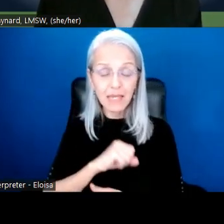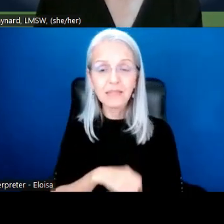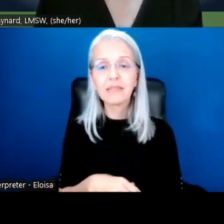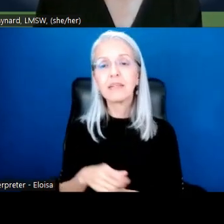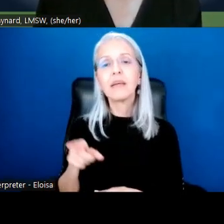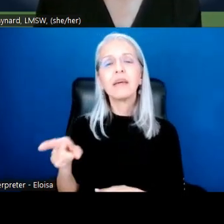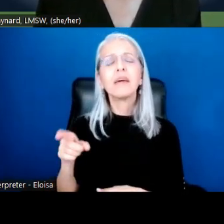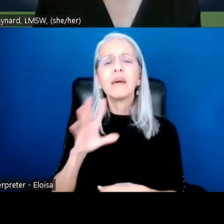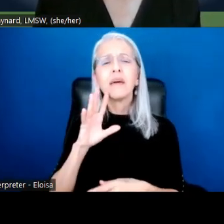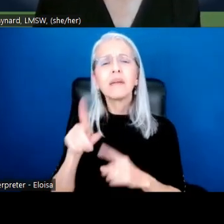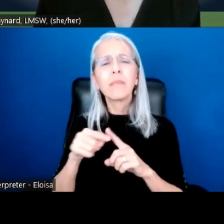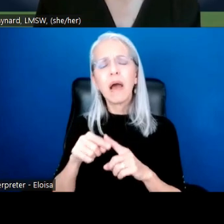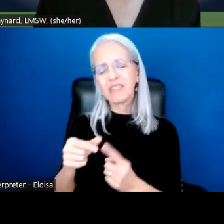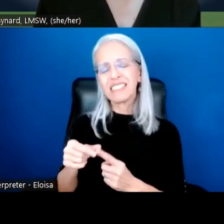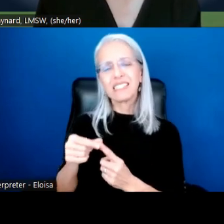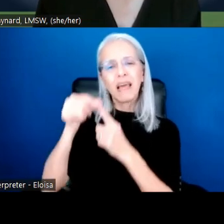to specialized training.